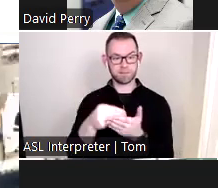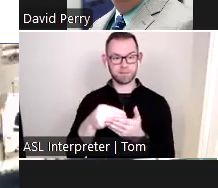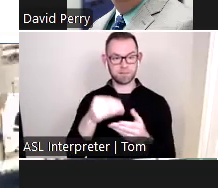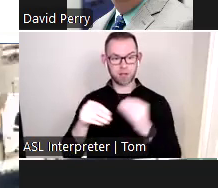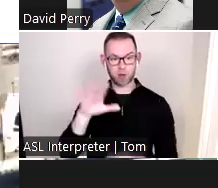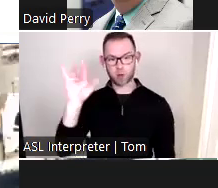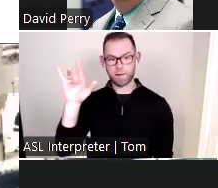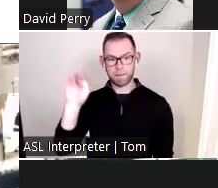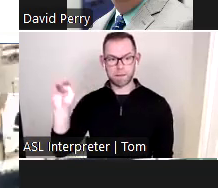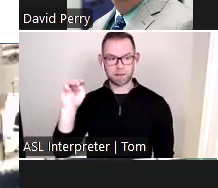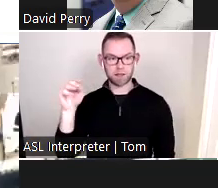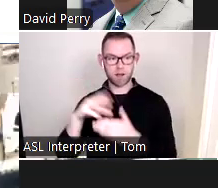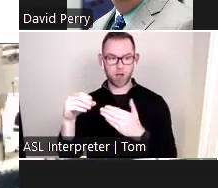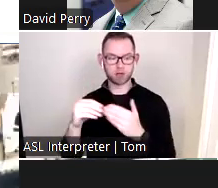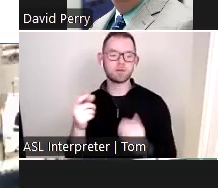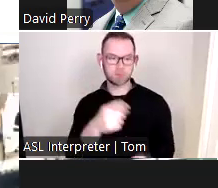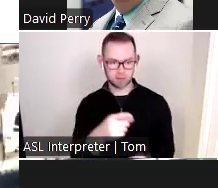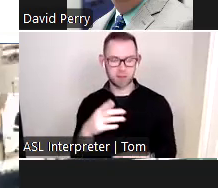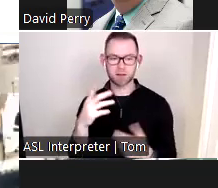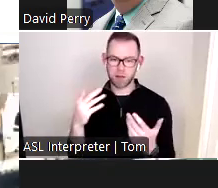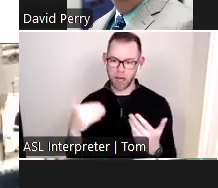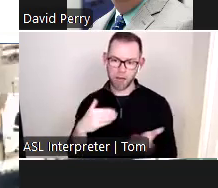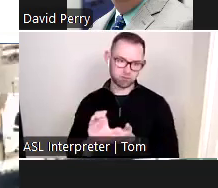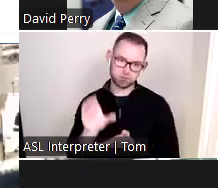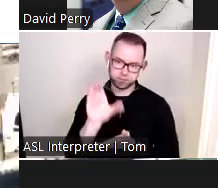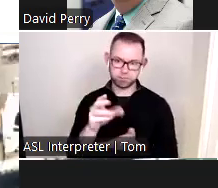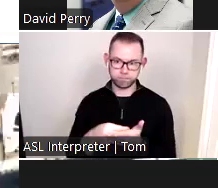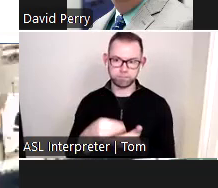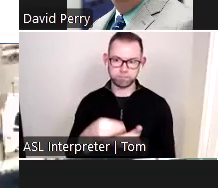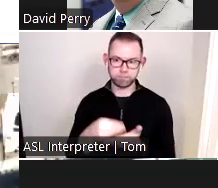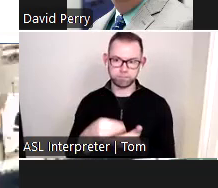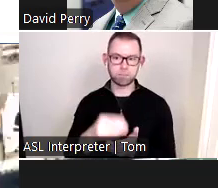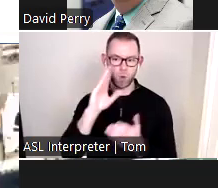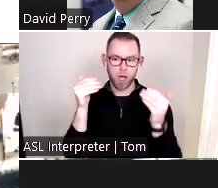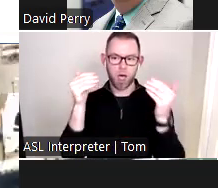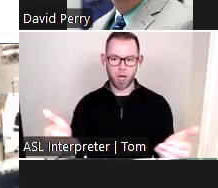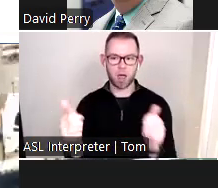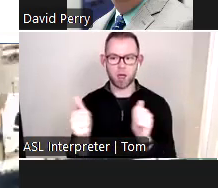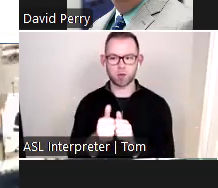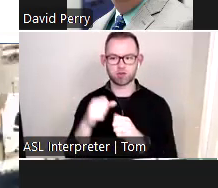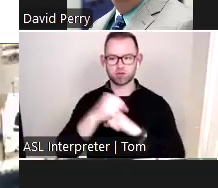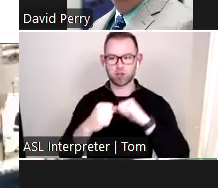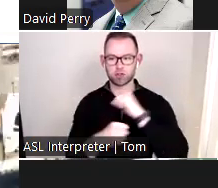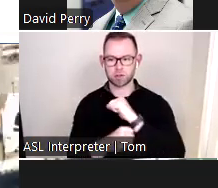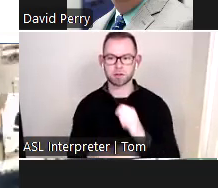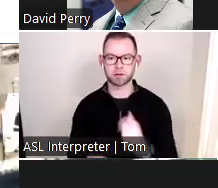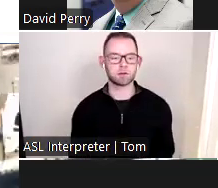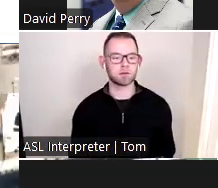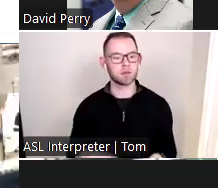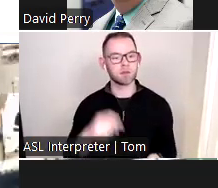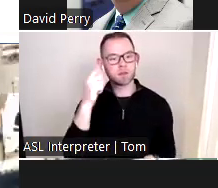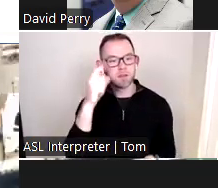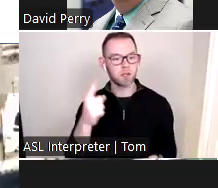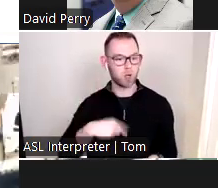This project is fully funded and will be going ahead with construction. Our status is we have completed our 100% design